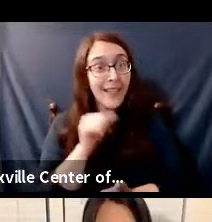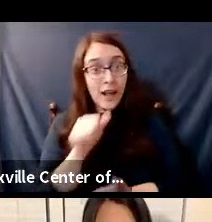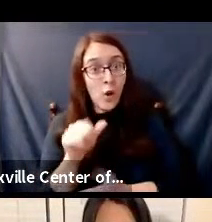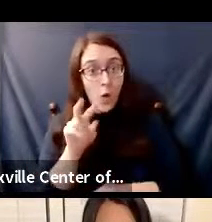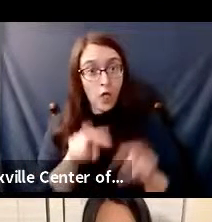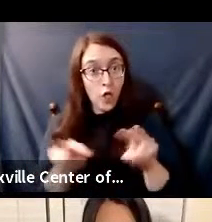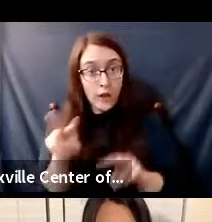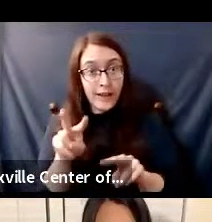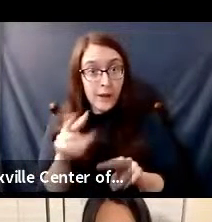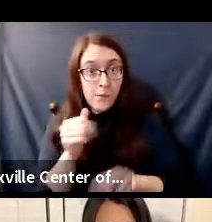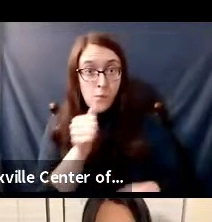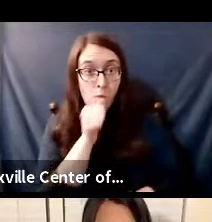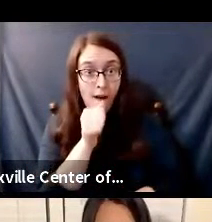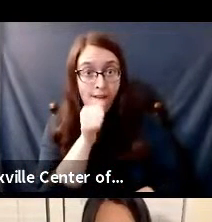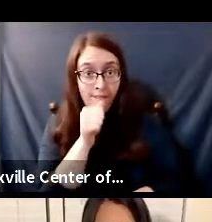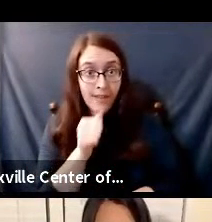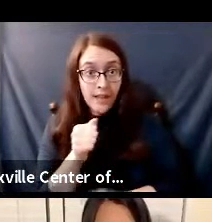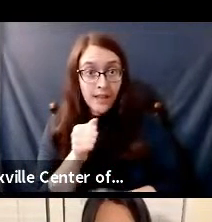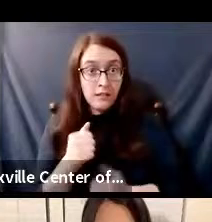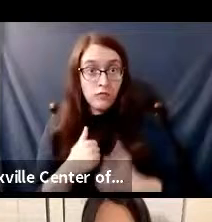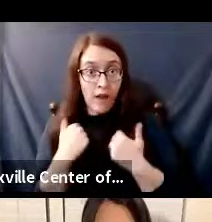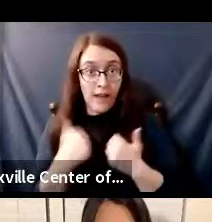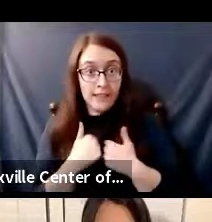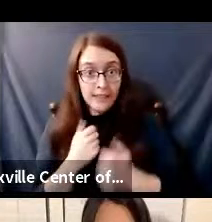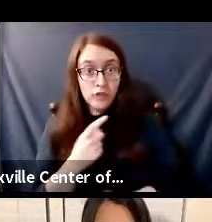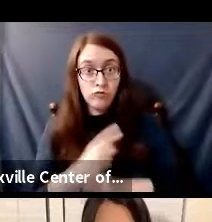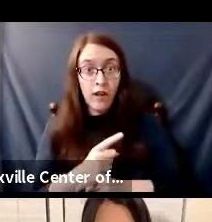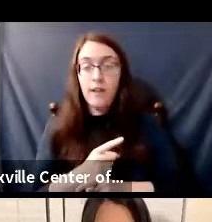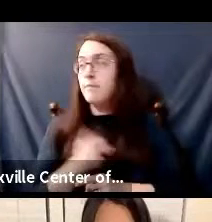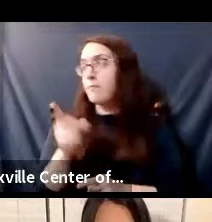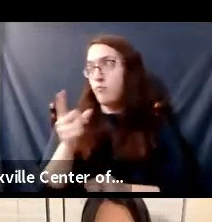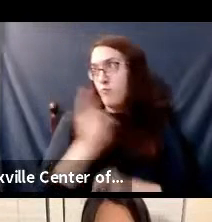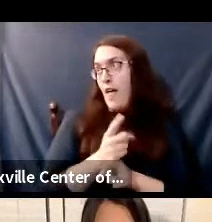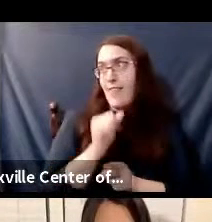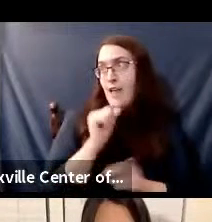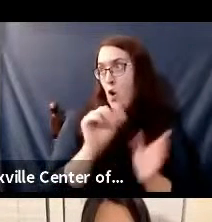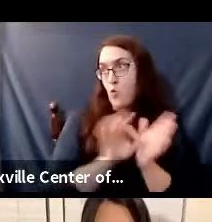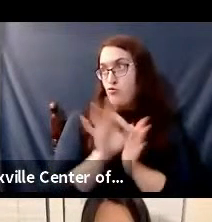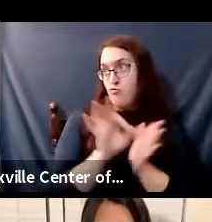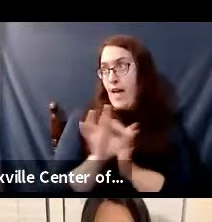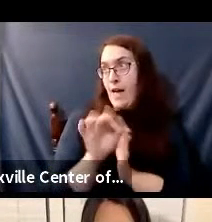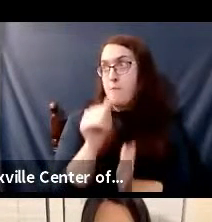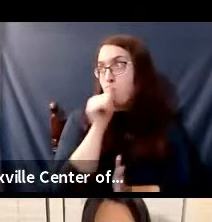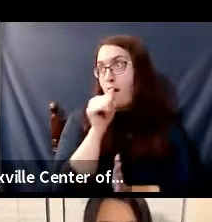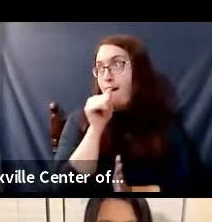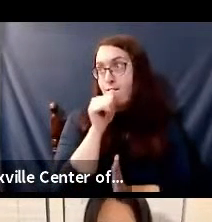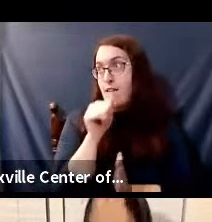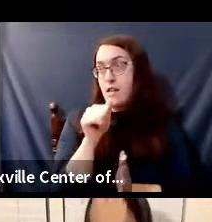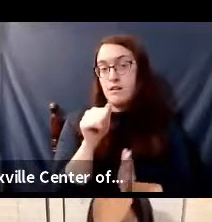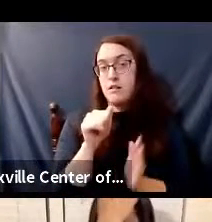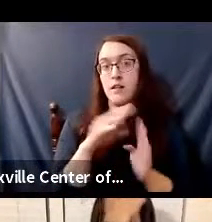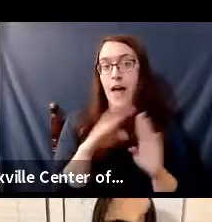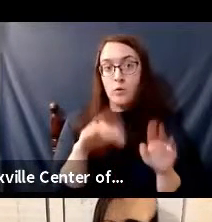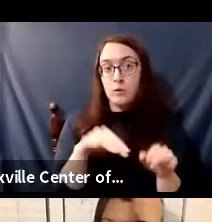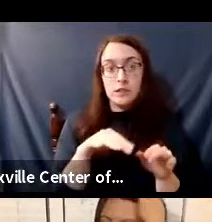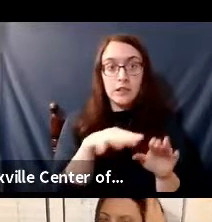and addresses, correct, sir? Yes, they do not track any of that at all. It's only on the list for